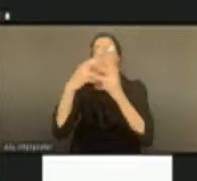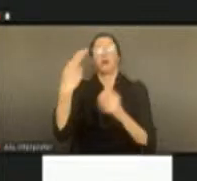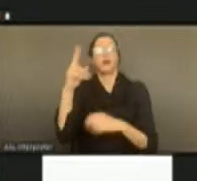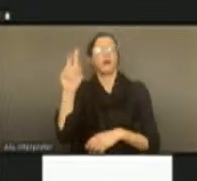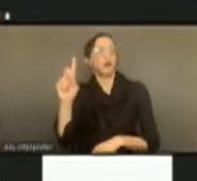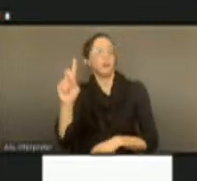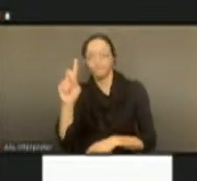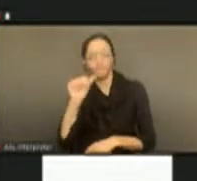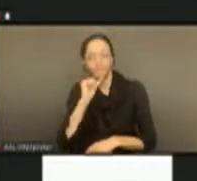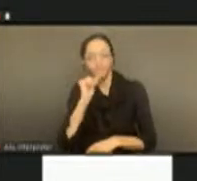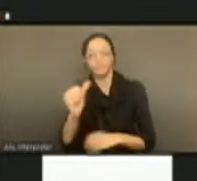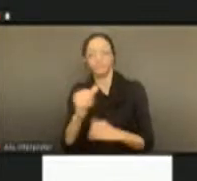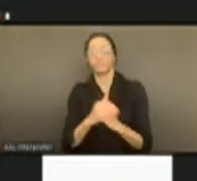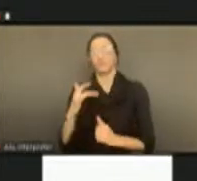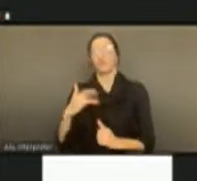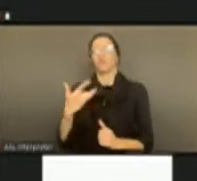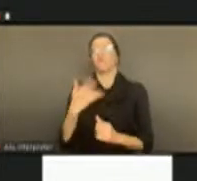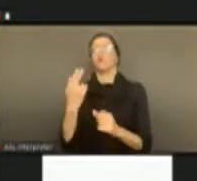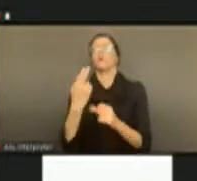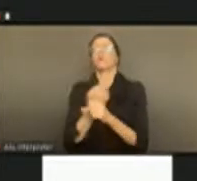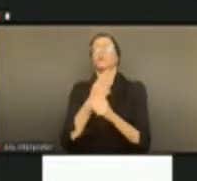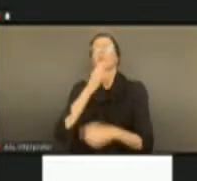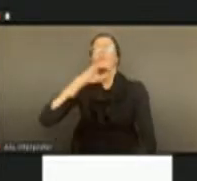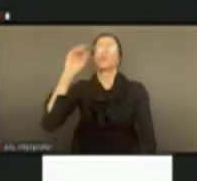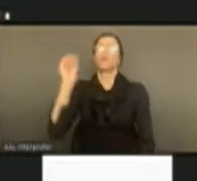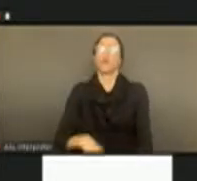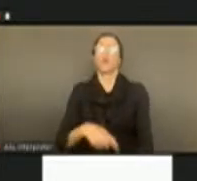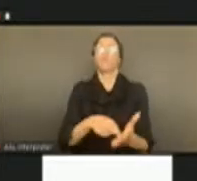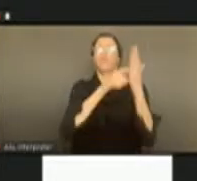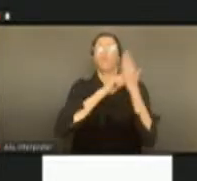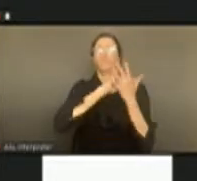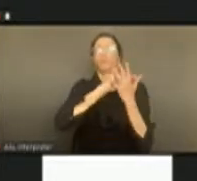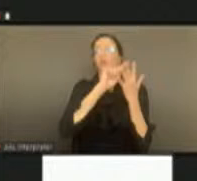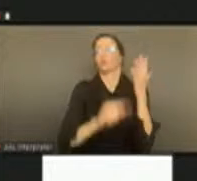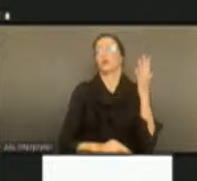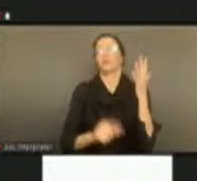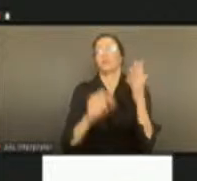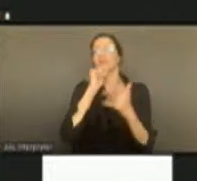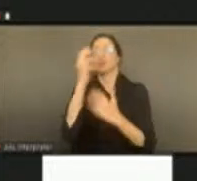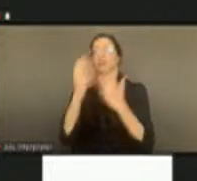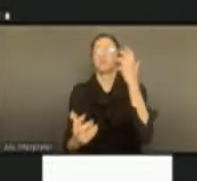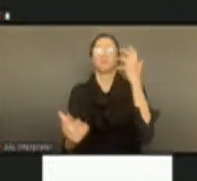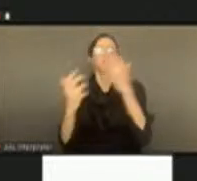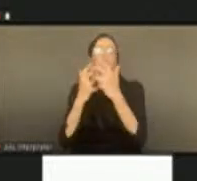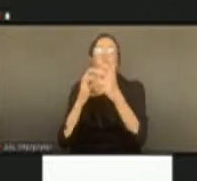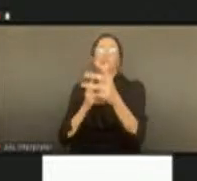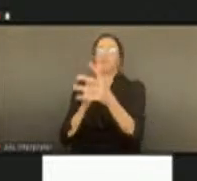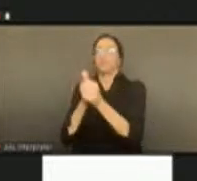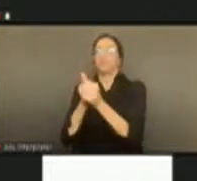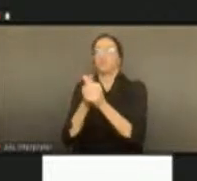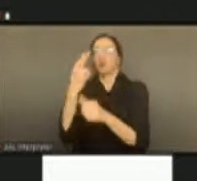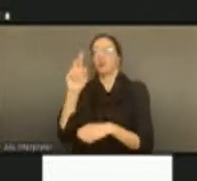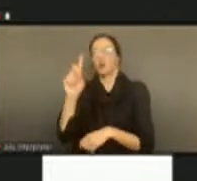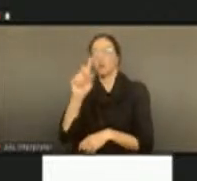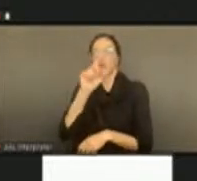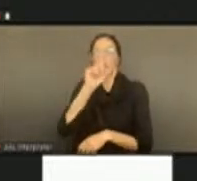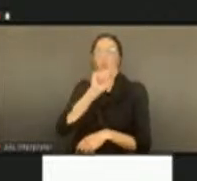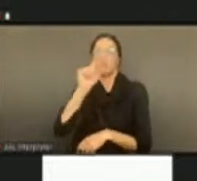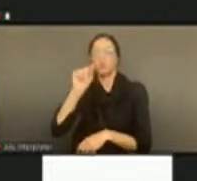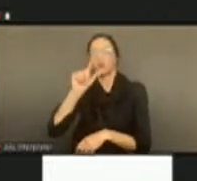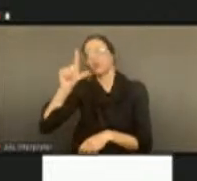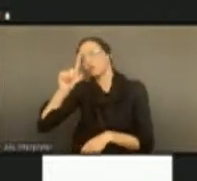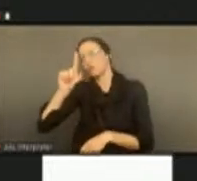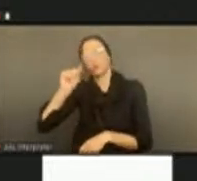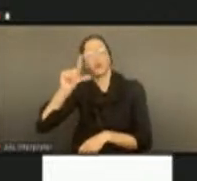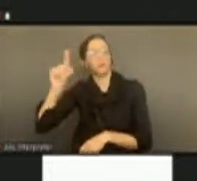they're using an old criteria. It's not up to date as of 2020 or 2021, how the HUD income